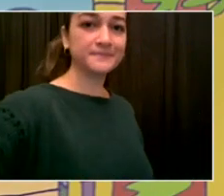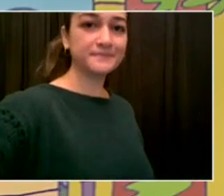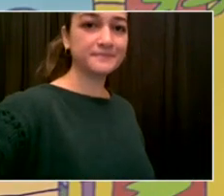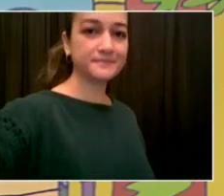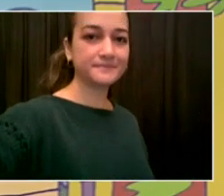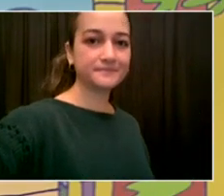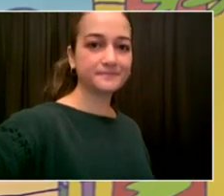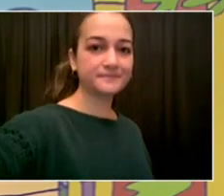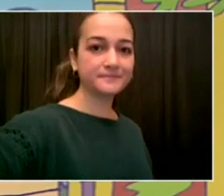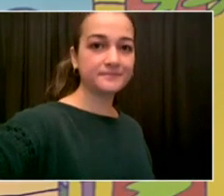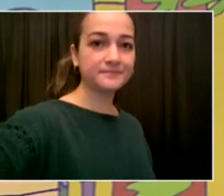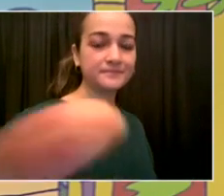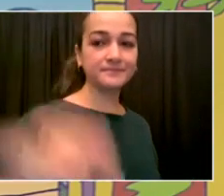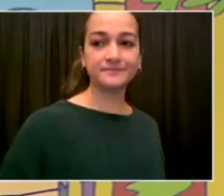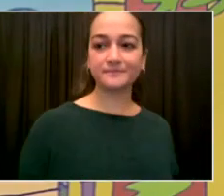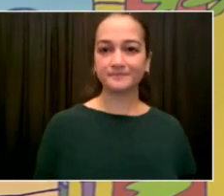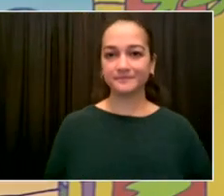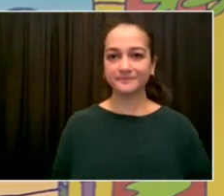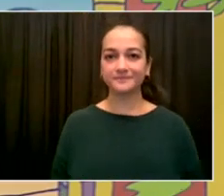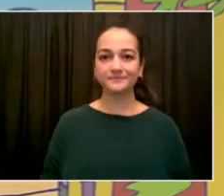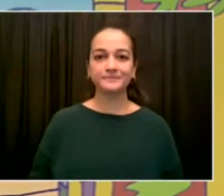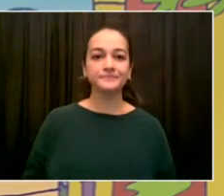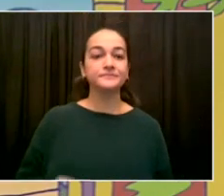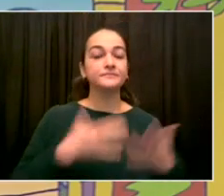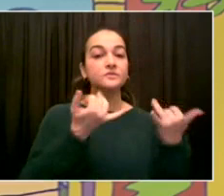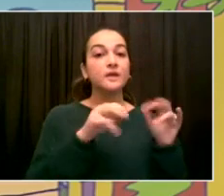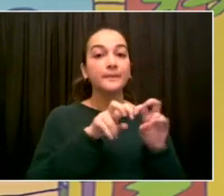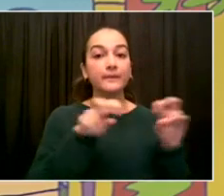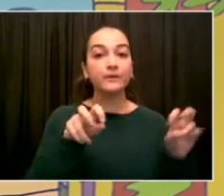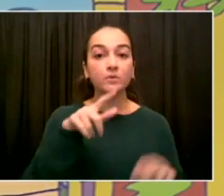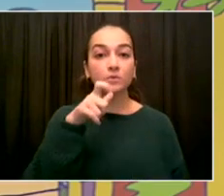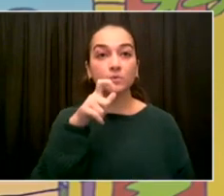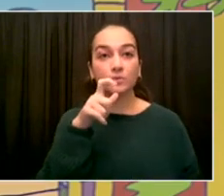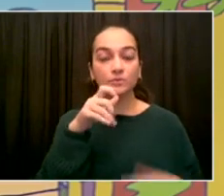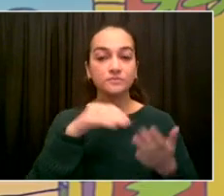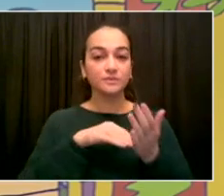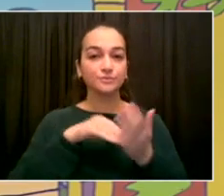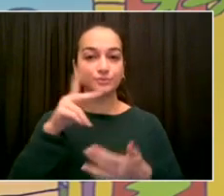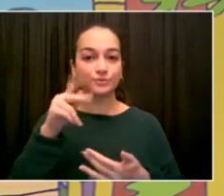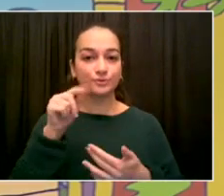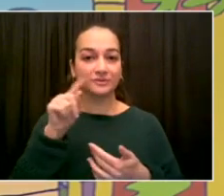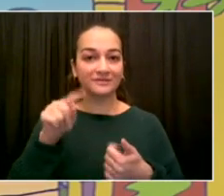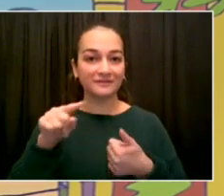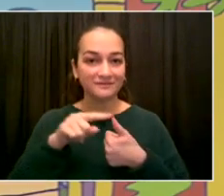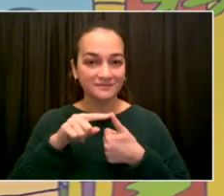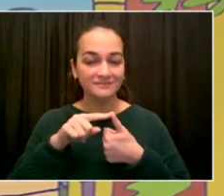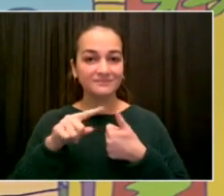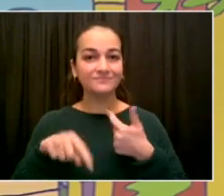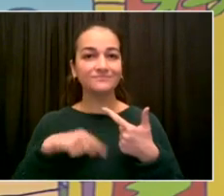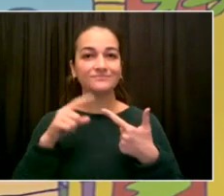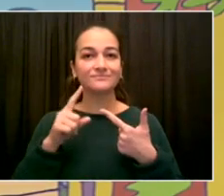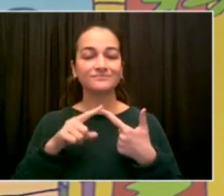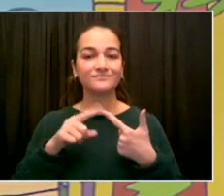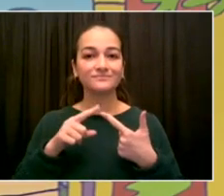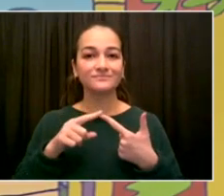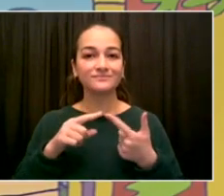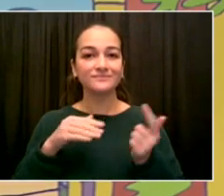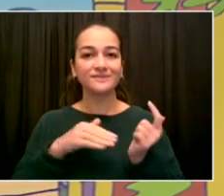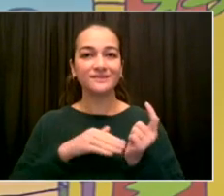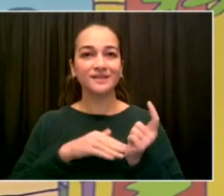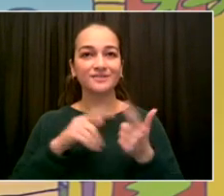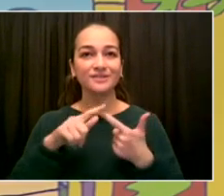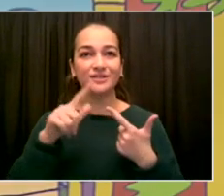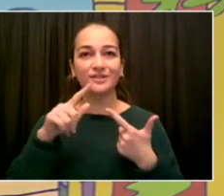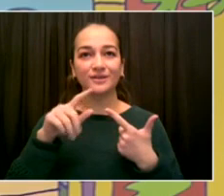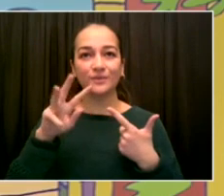a reminder, we're joined today by Dr. Mitch Katz, NYC Health and Hospitals President and CEO, by Dr. Andrew Wallach, NYC